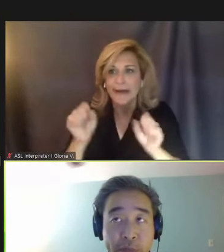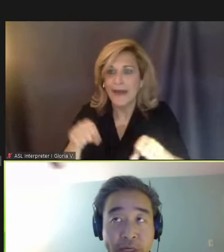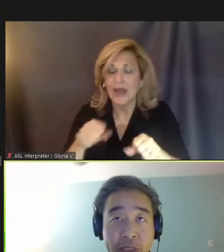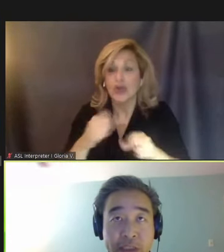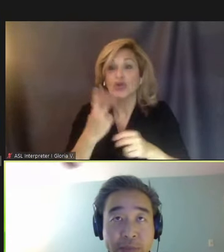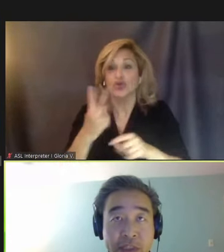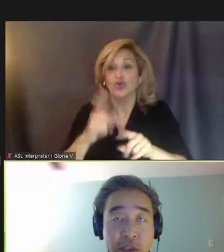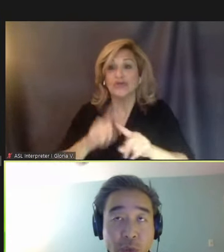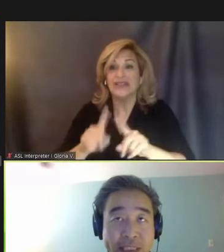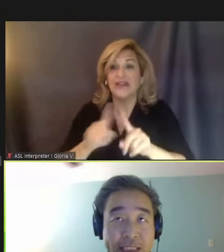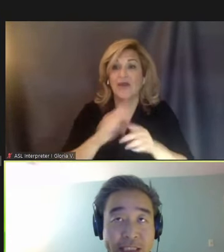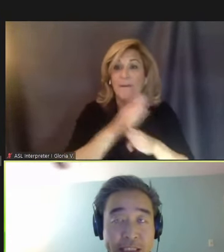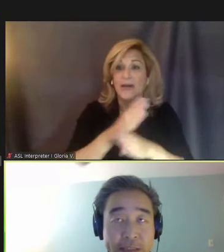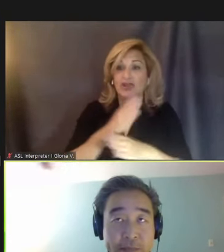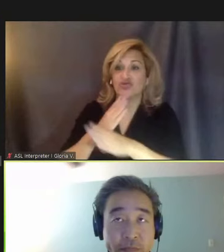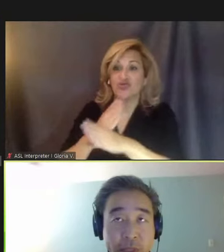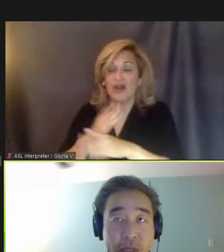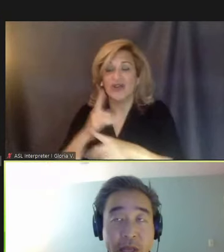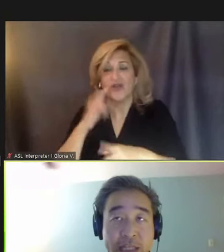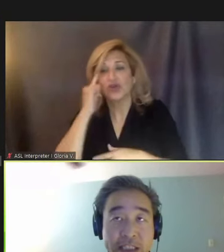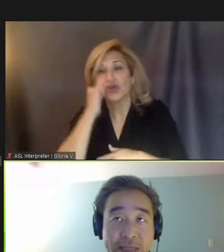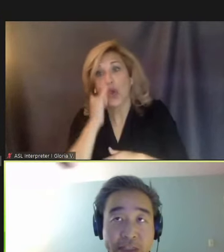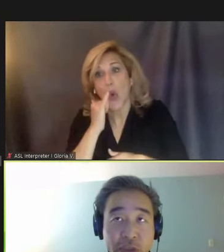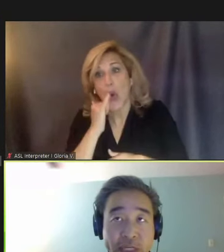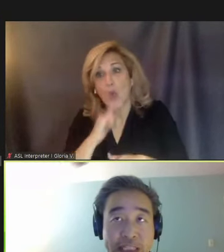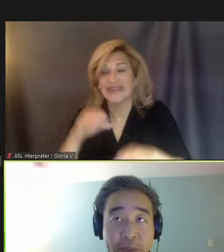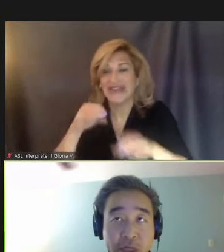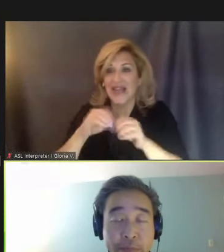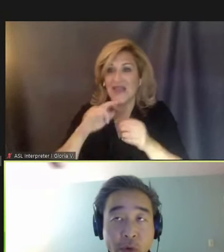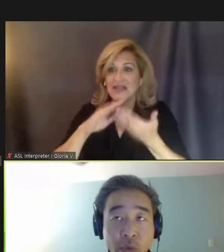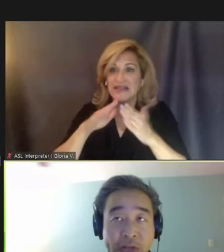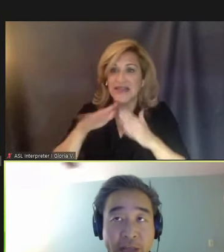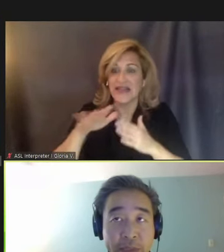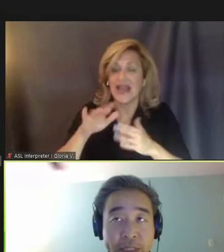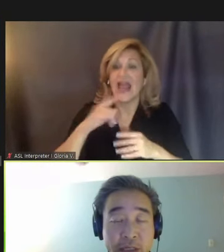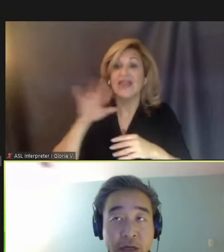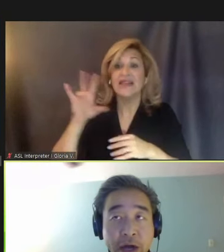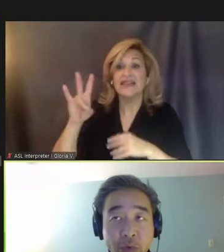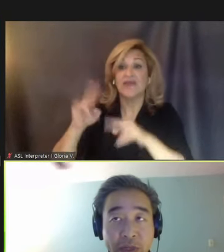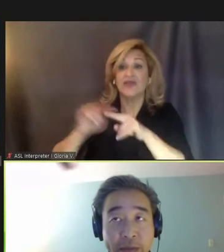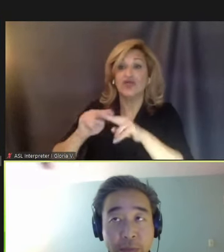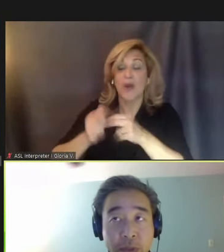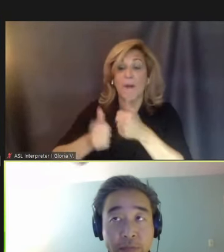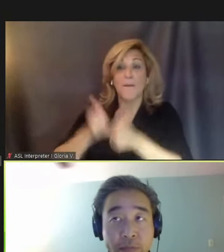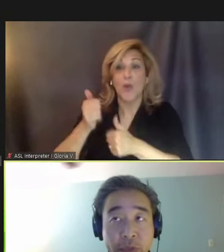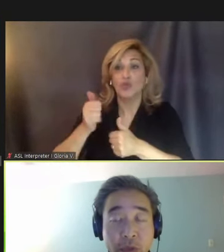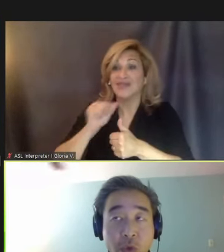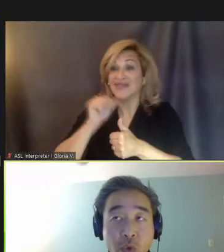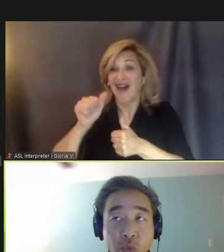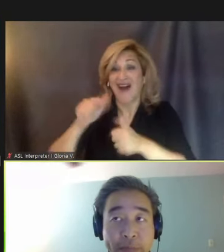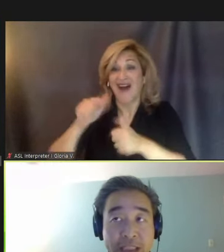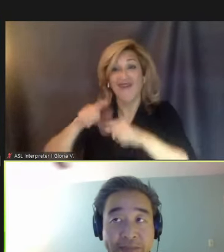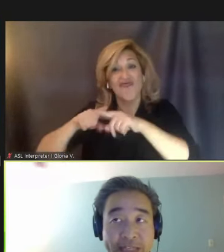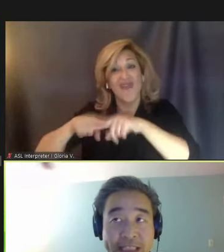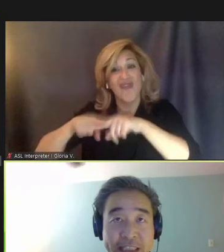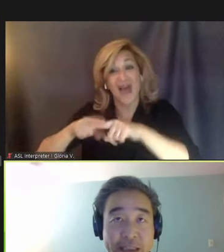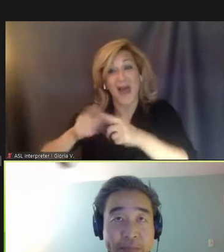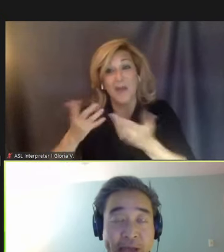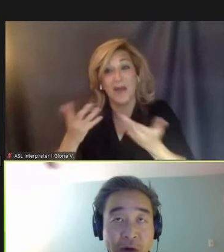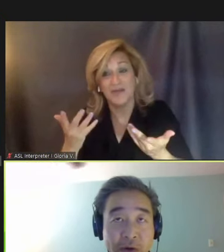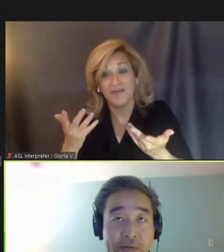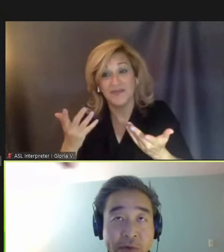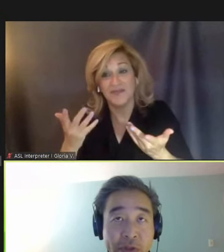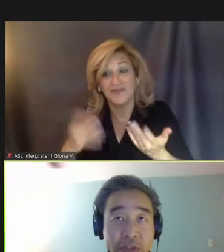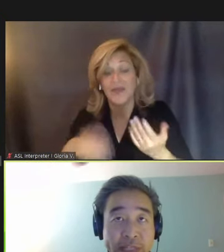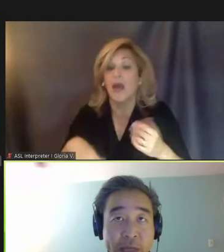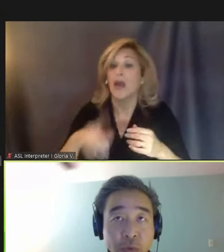through our community are some of the slowest in the city, and the 7 train has become reliably unreliable. We must fix the system